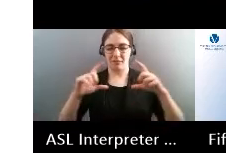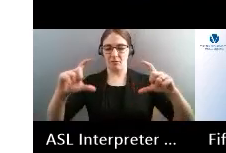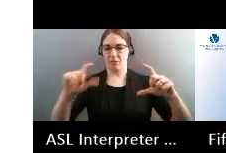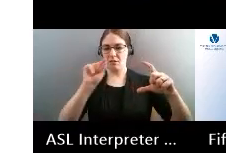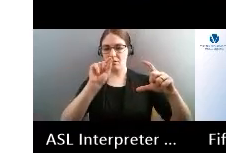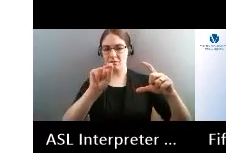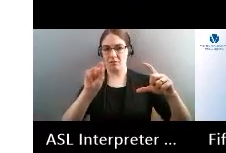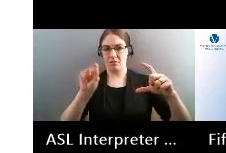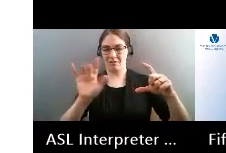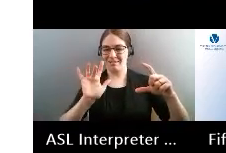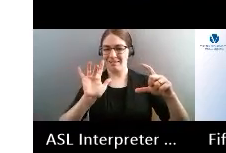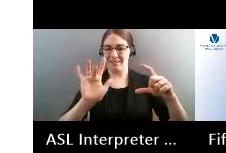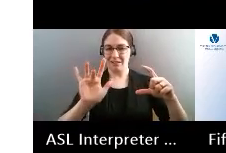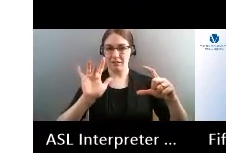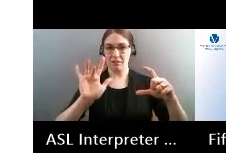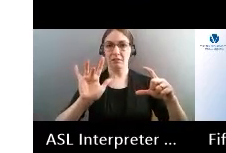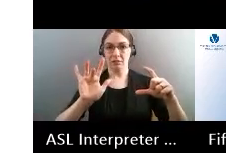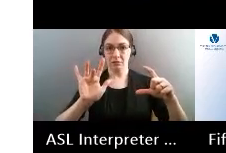can pin their